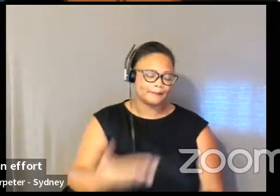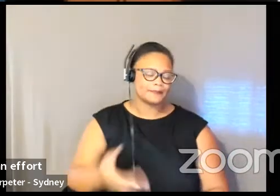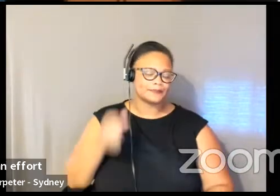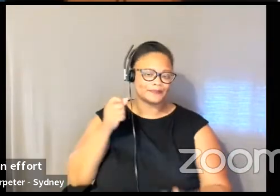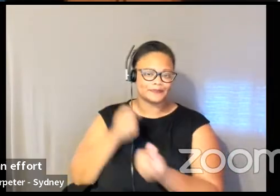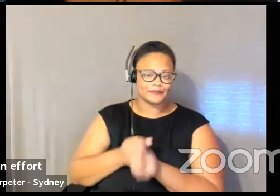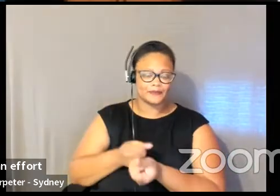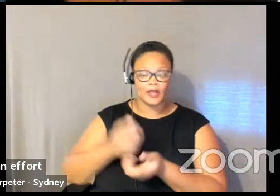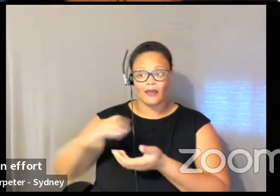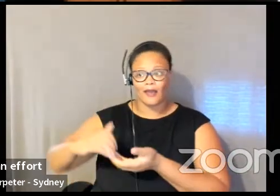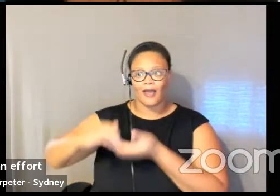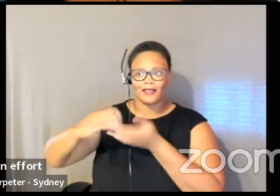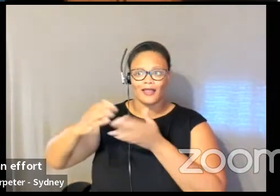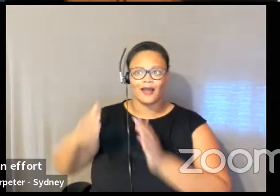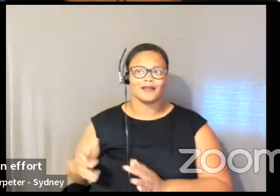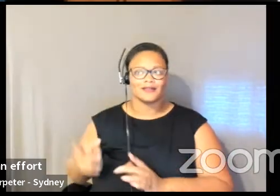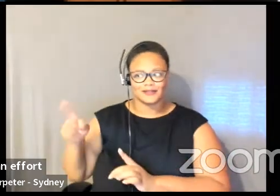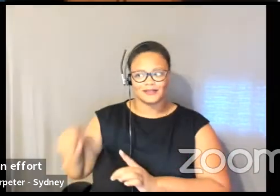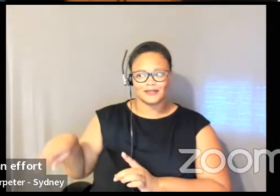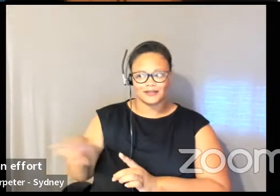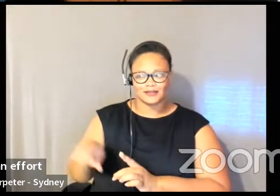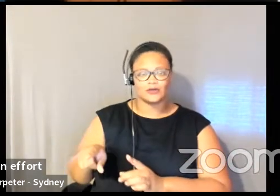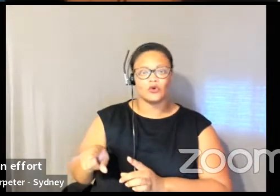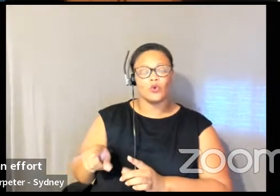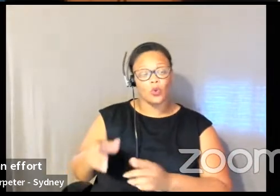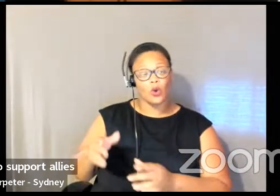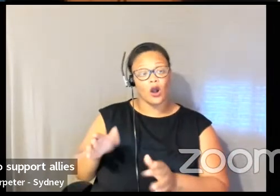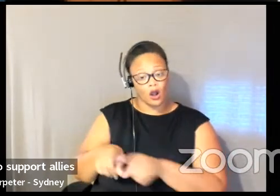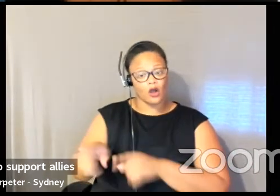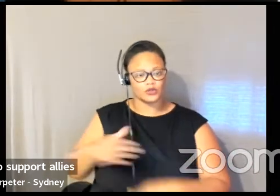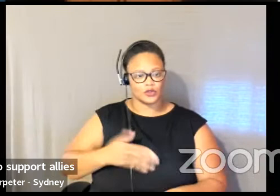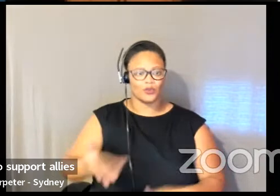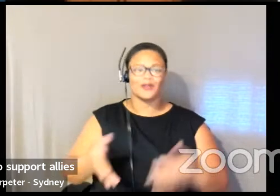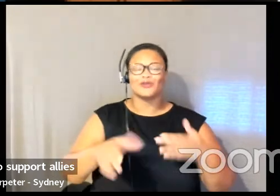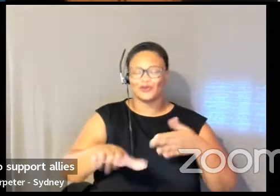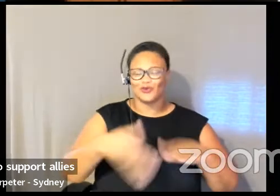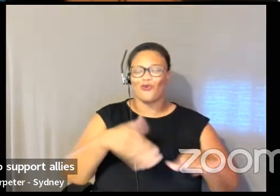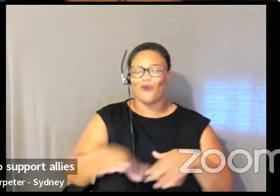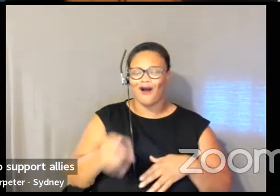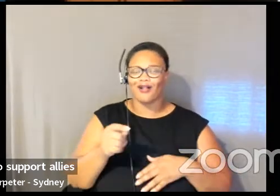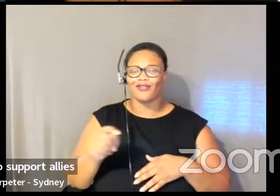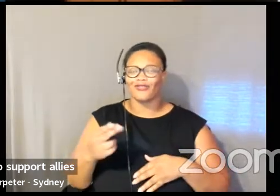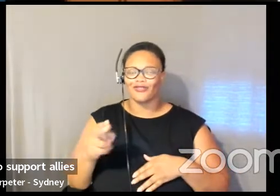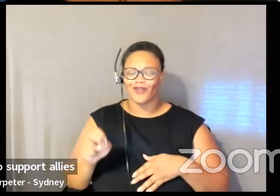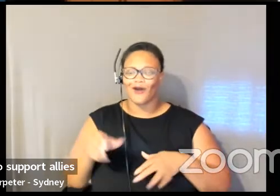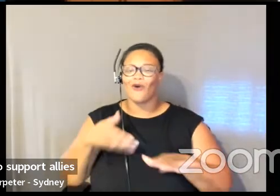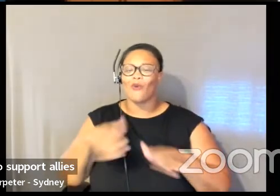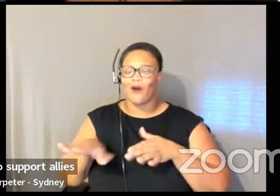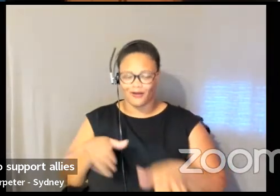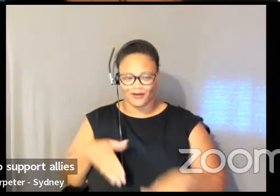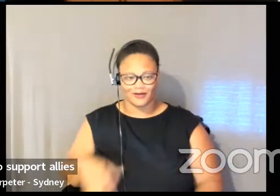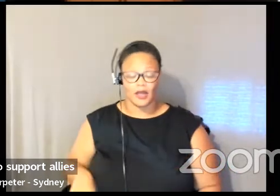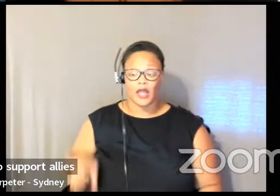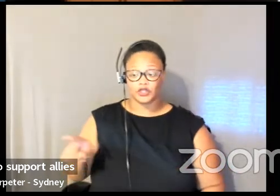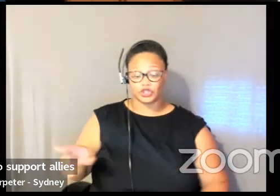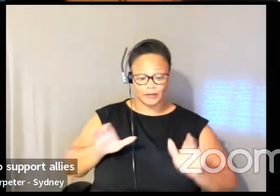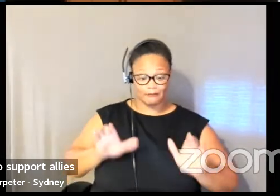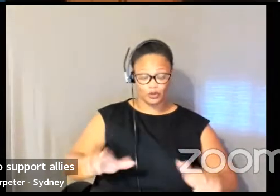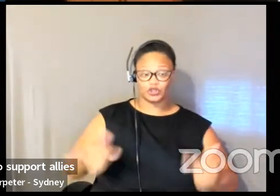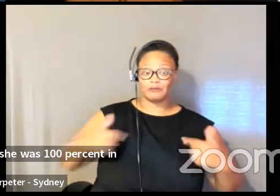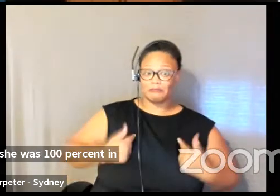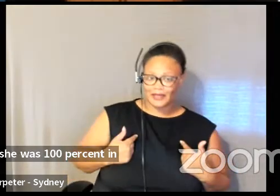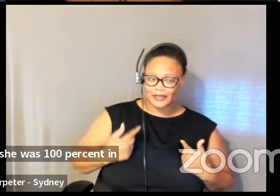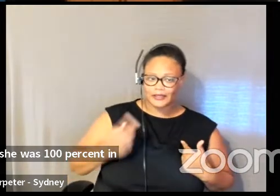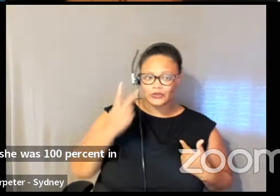support allies who are willing to also walk the walk. And she was 100% in when and pushed me also to see what we could do to